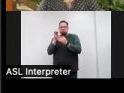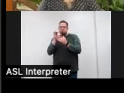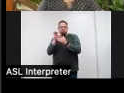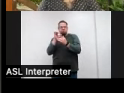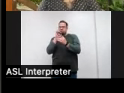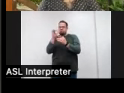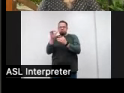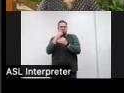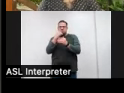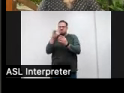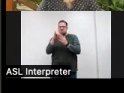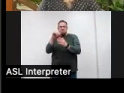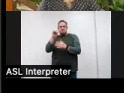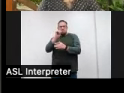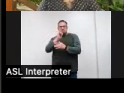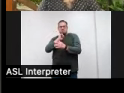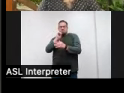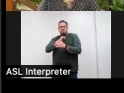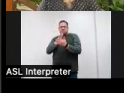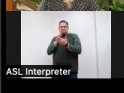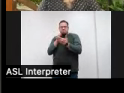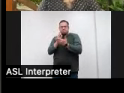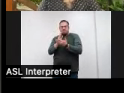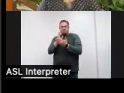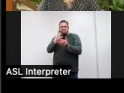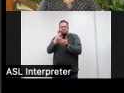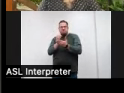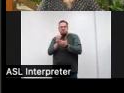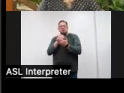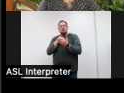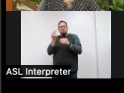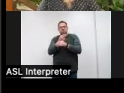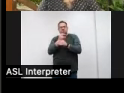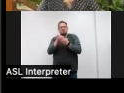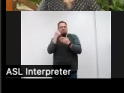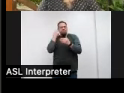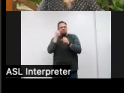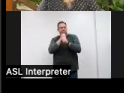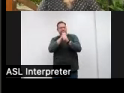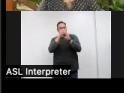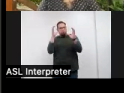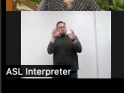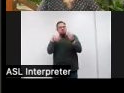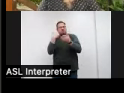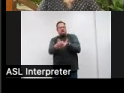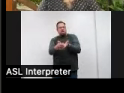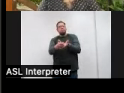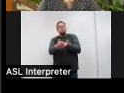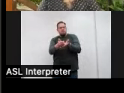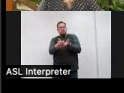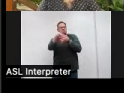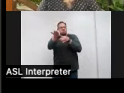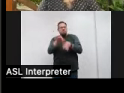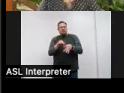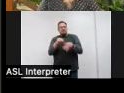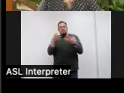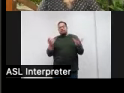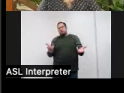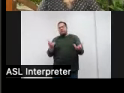I don't claim any name to the photos. I just use them as visuals to help in explaining